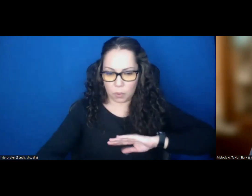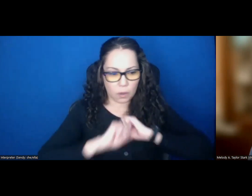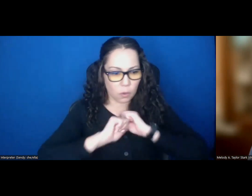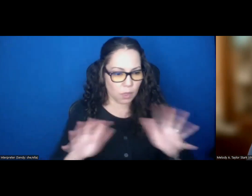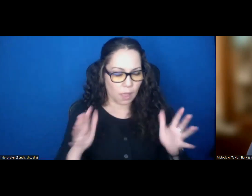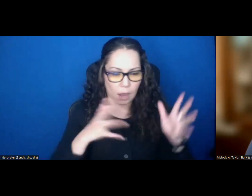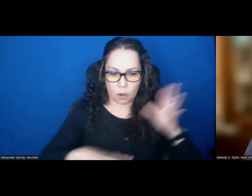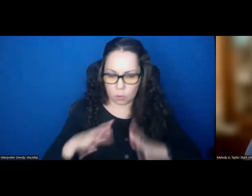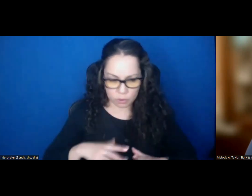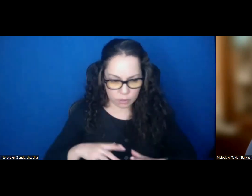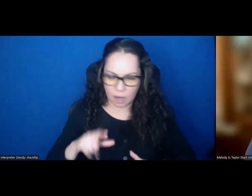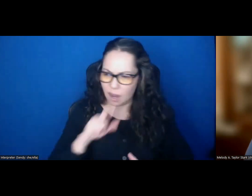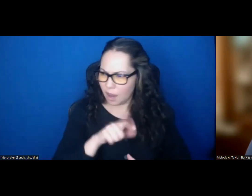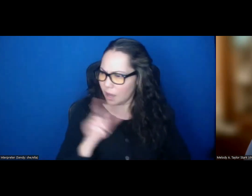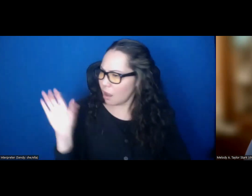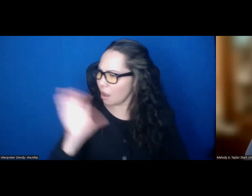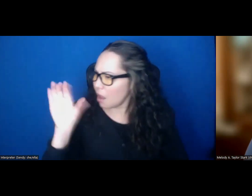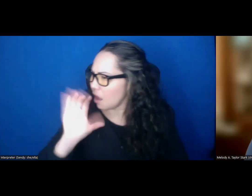had to go find help for her.